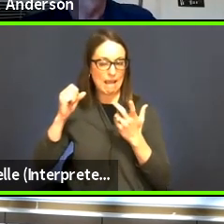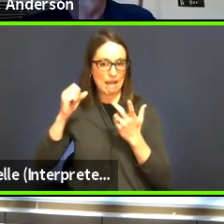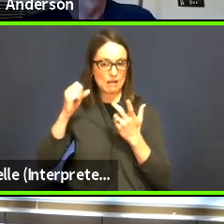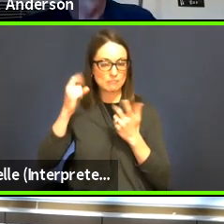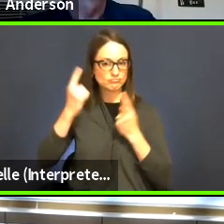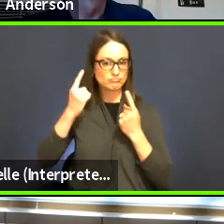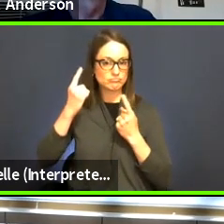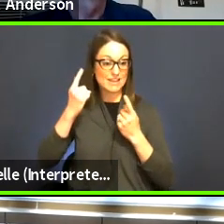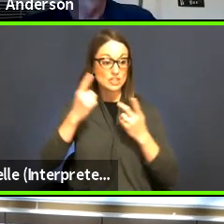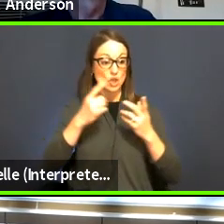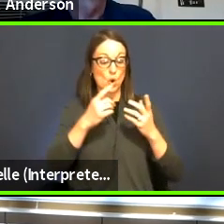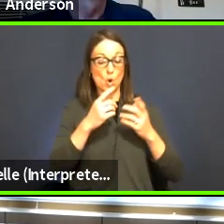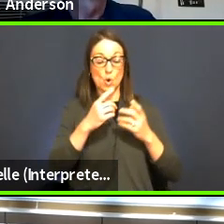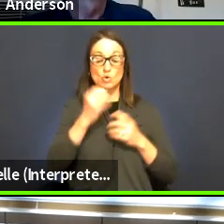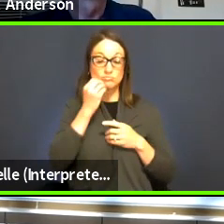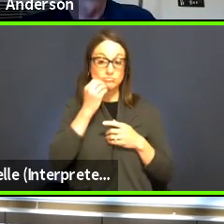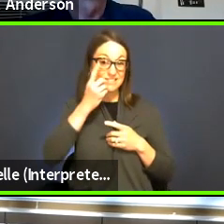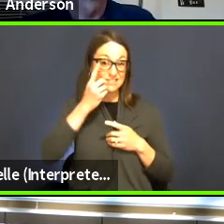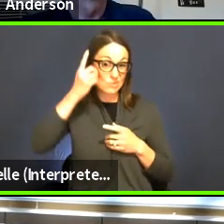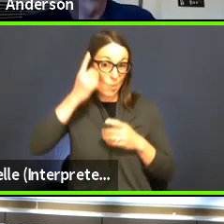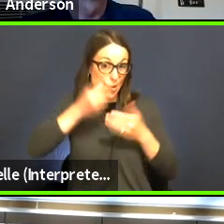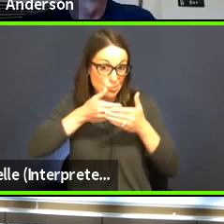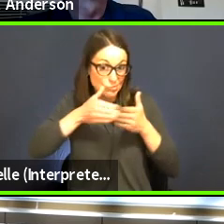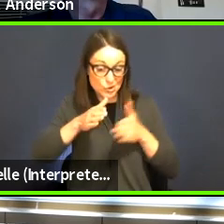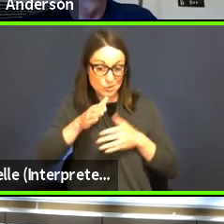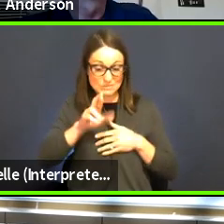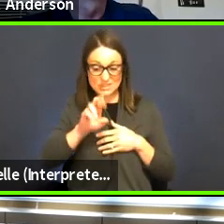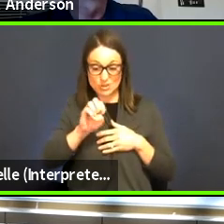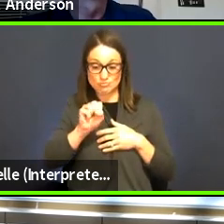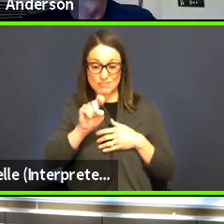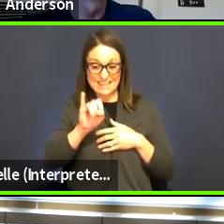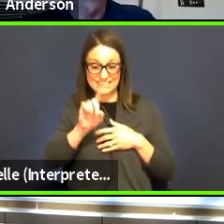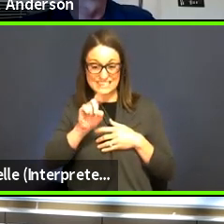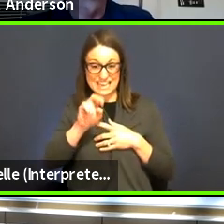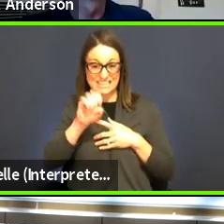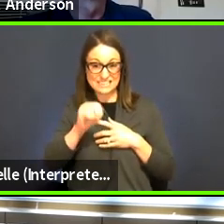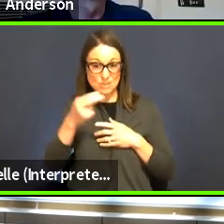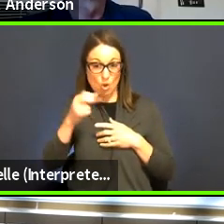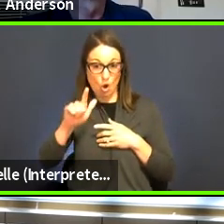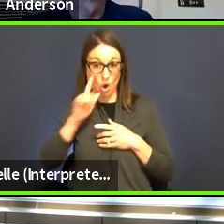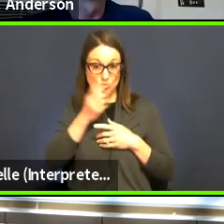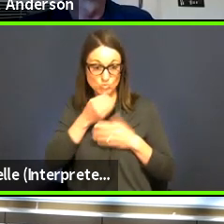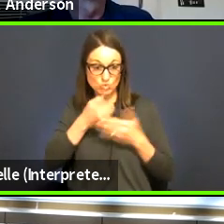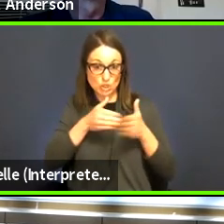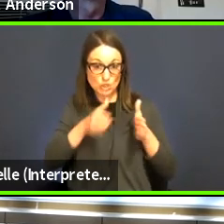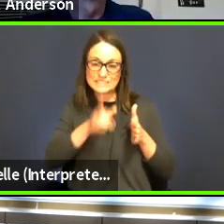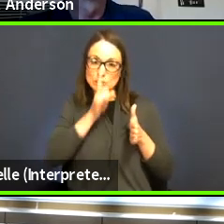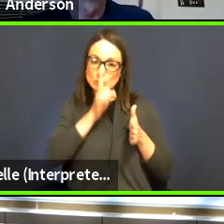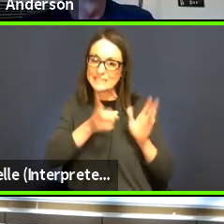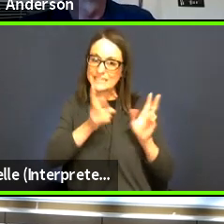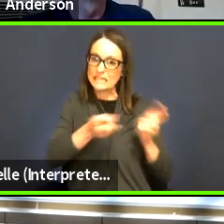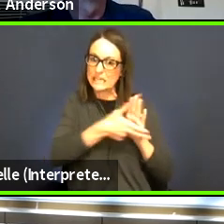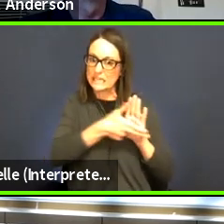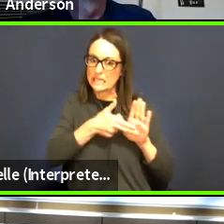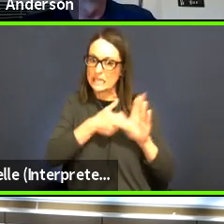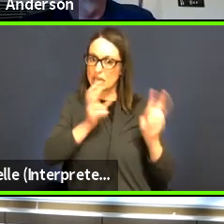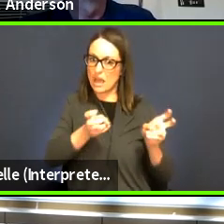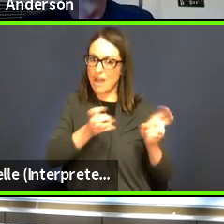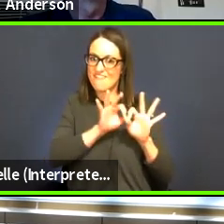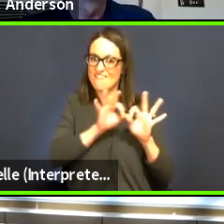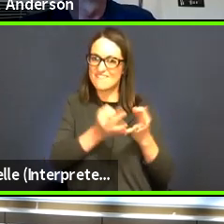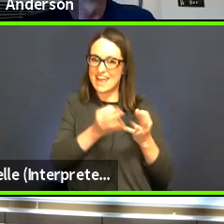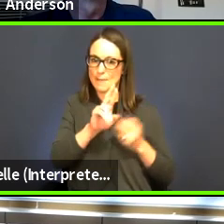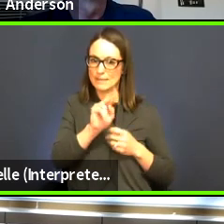as a family unit. So that does allow us to honor requests for roommates,